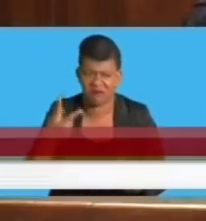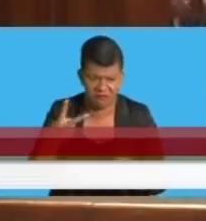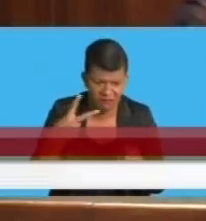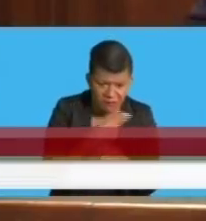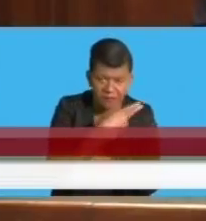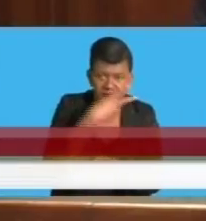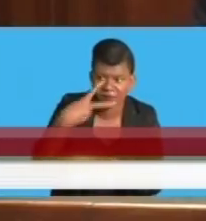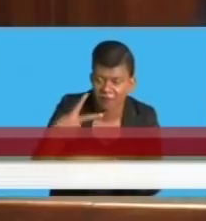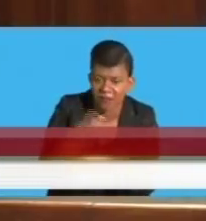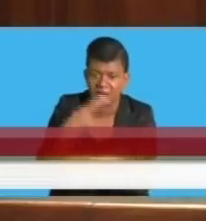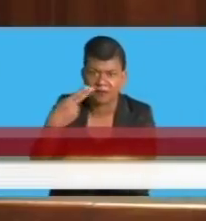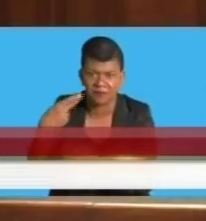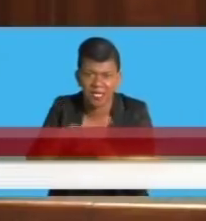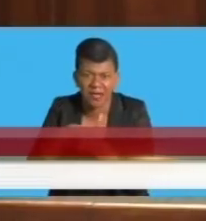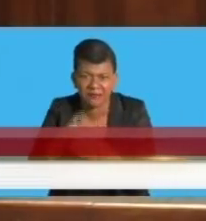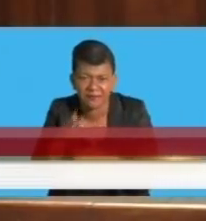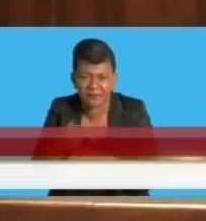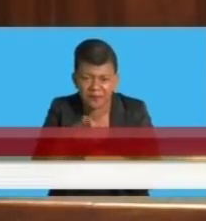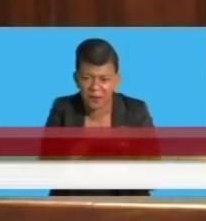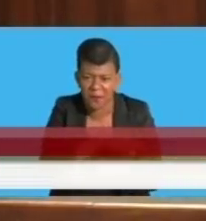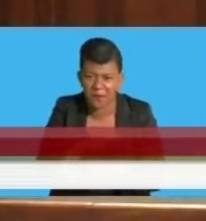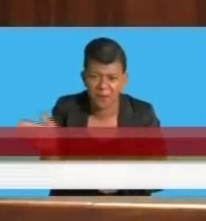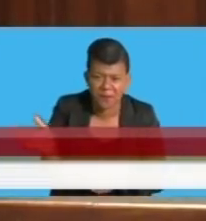It's not a boom here.